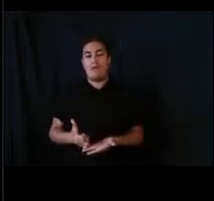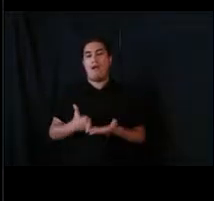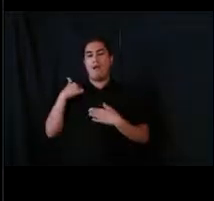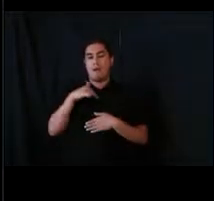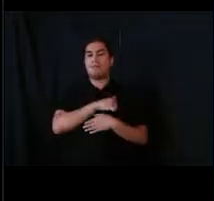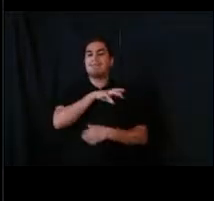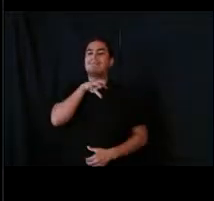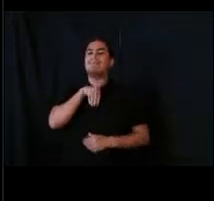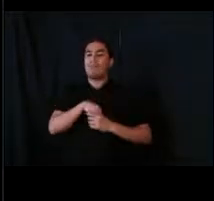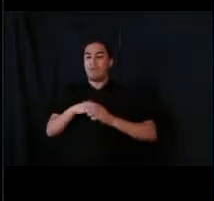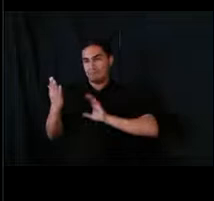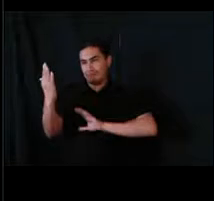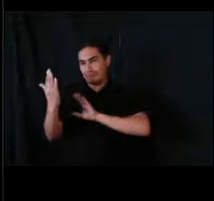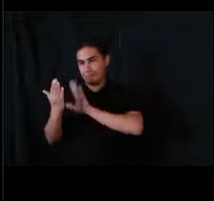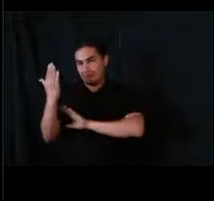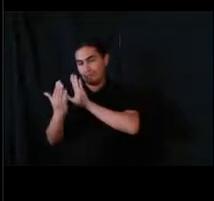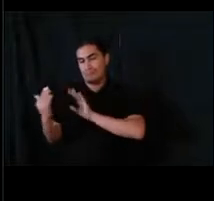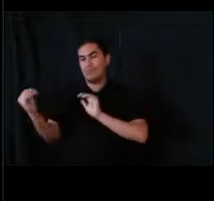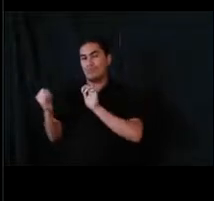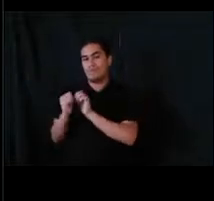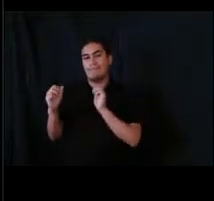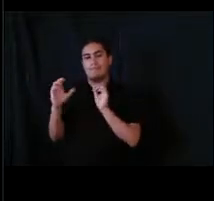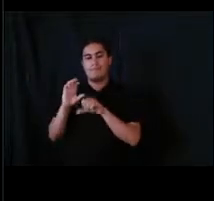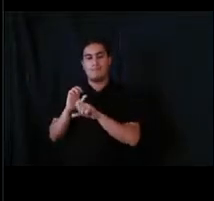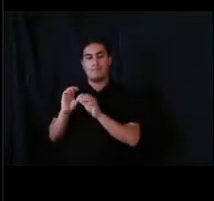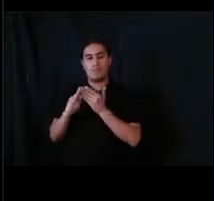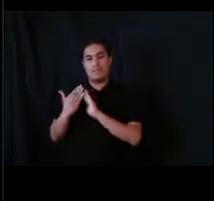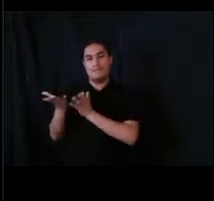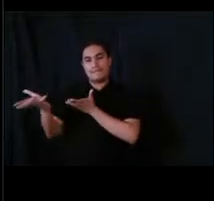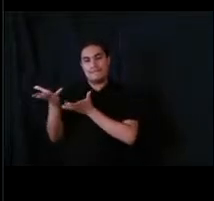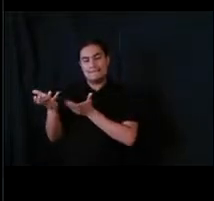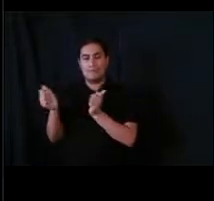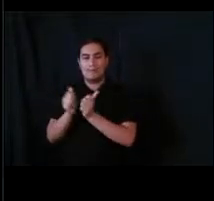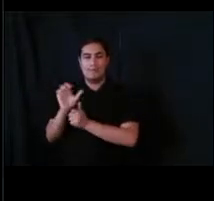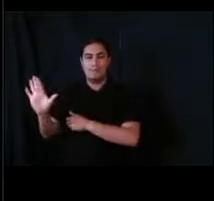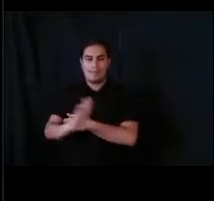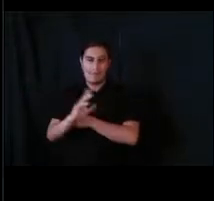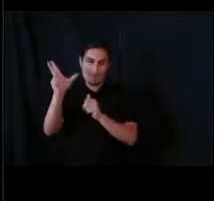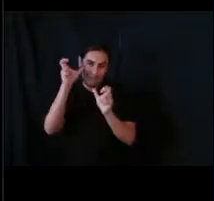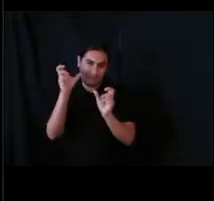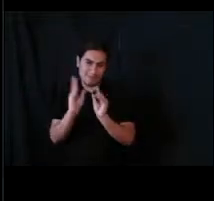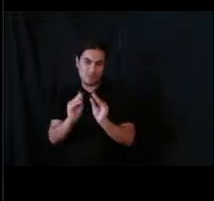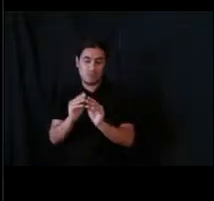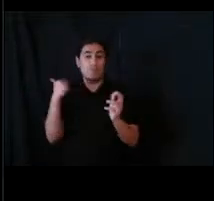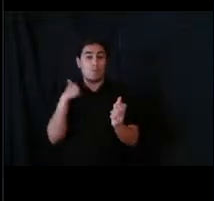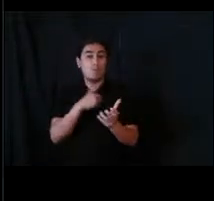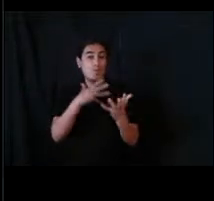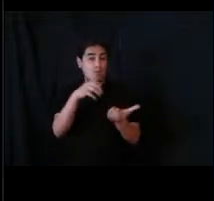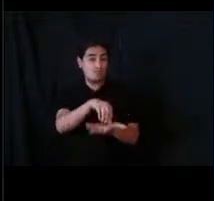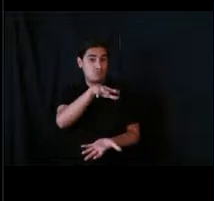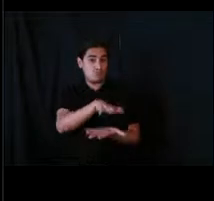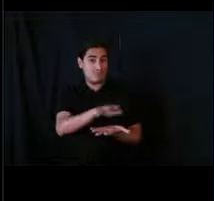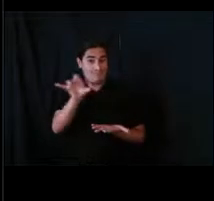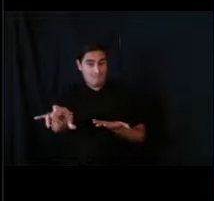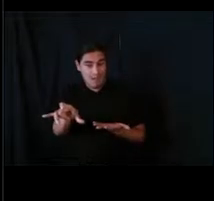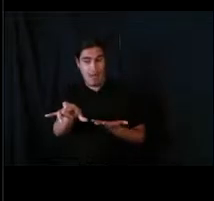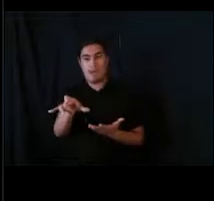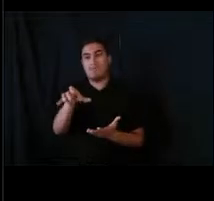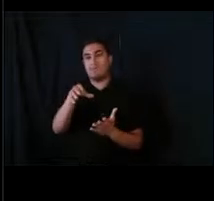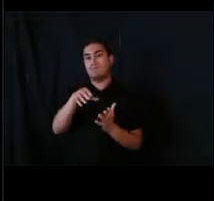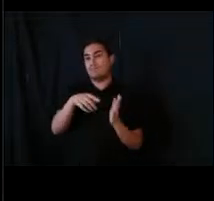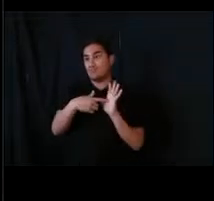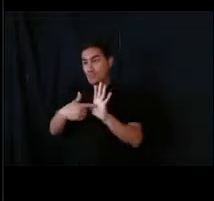engage in communities in the way we have done with these listening sessions um so we want to document that we want to confirm with the communities that